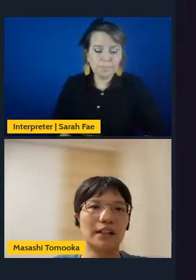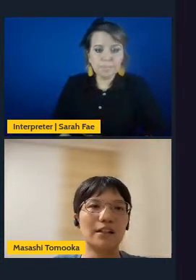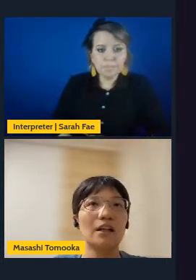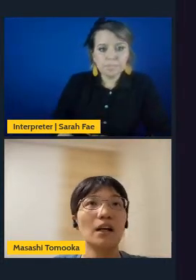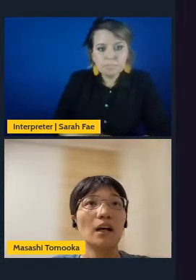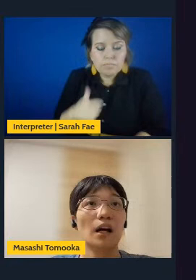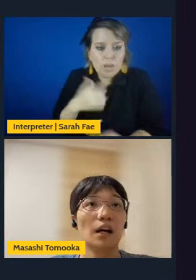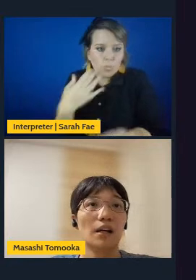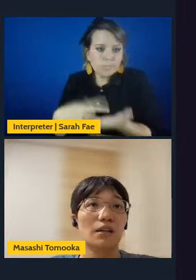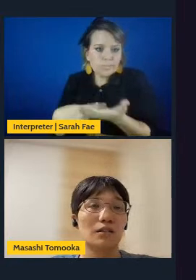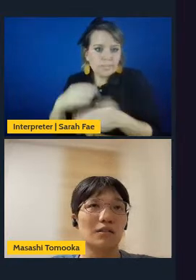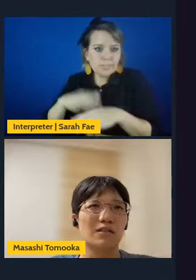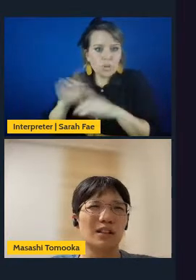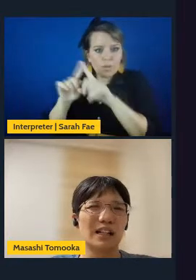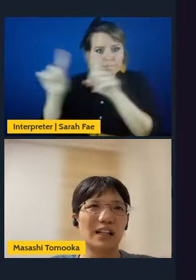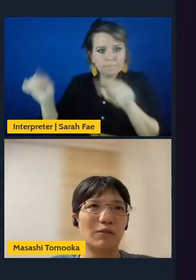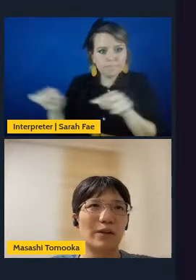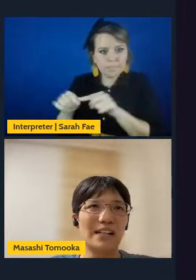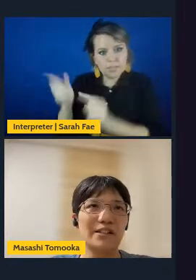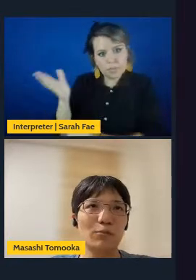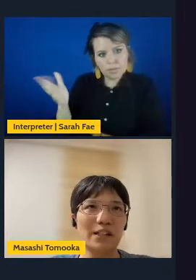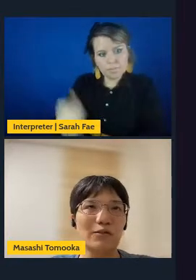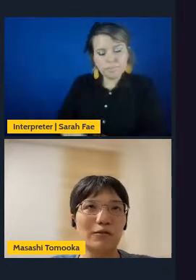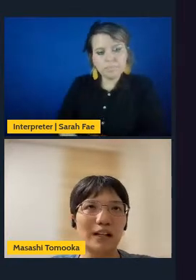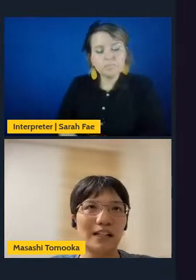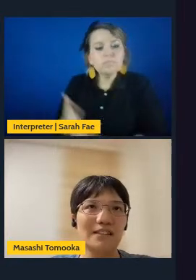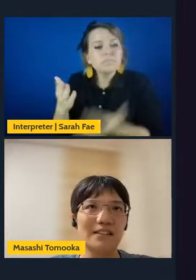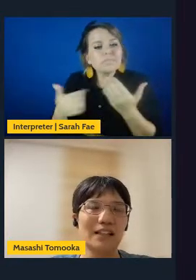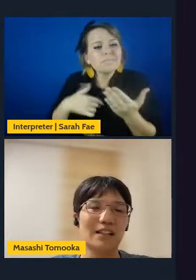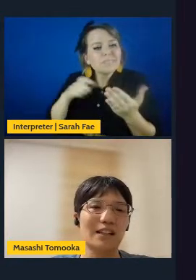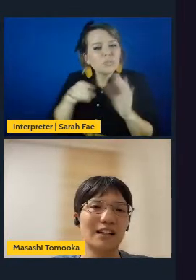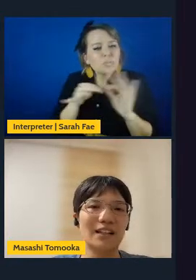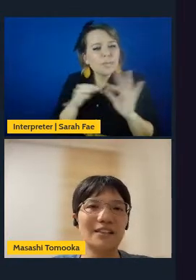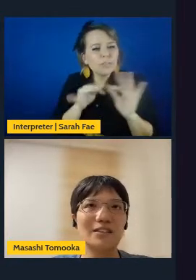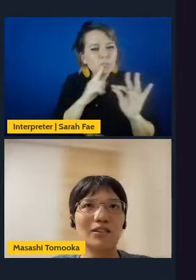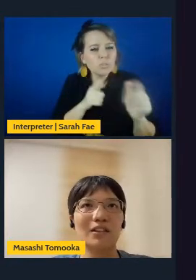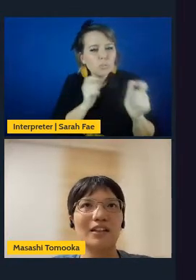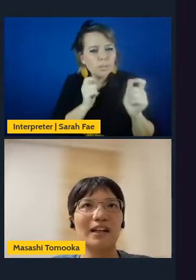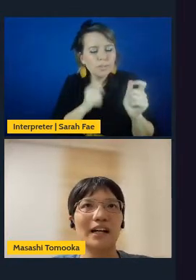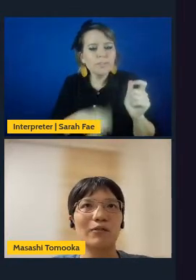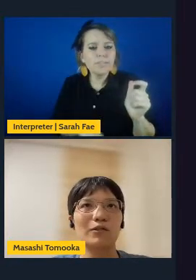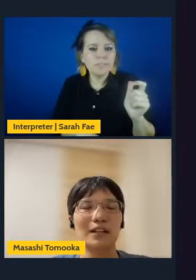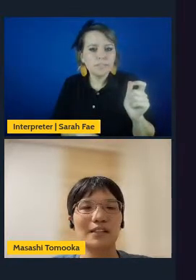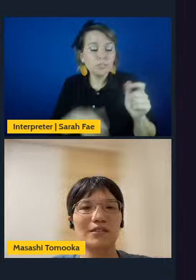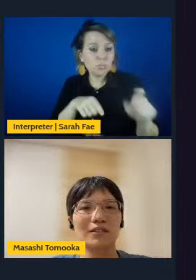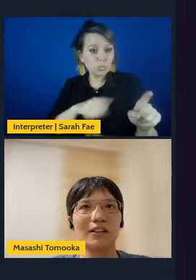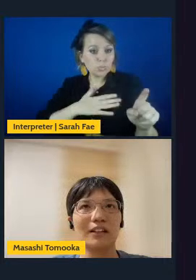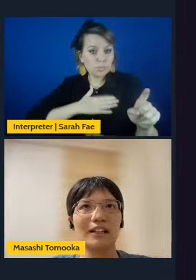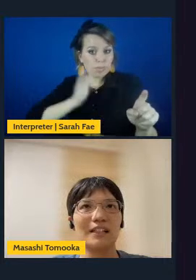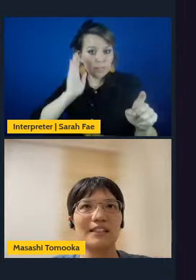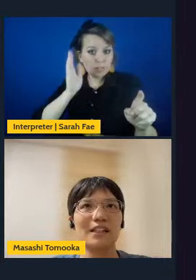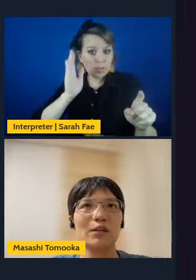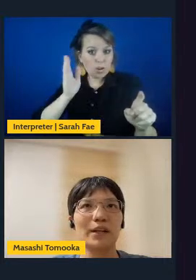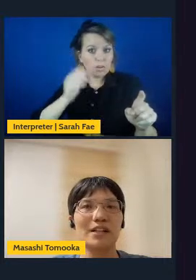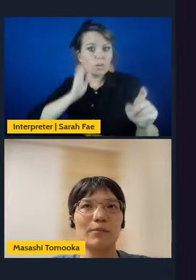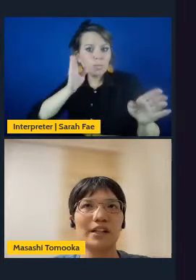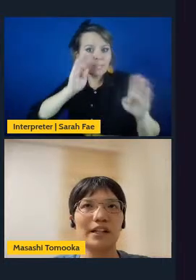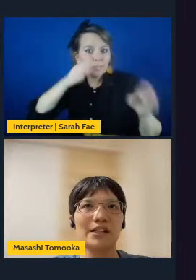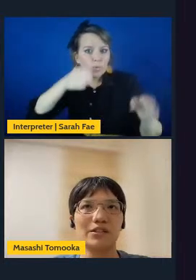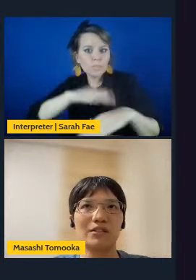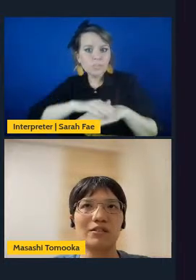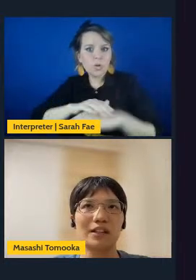this slide. So maybe I should mention first that in this talk, I'll focus on a single